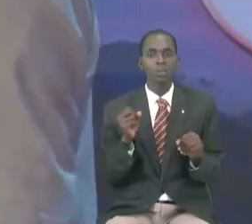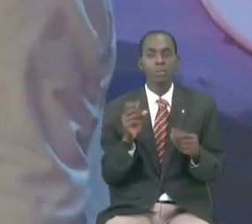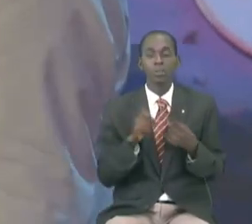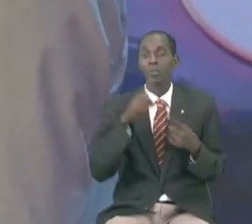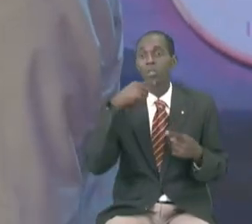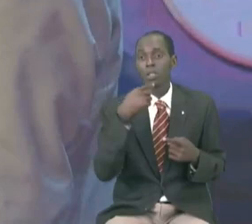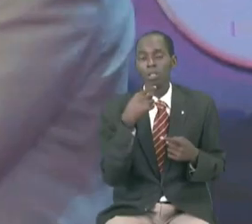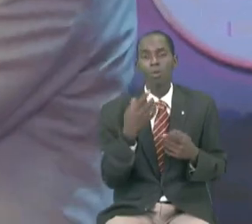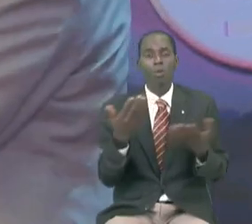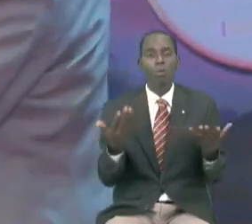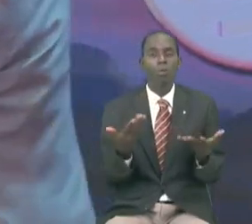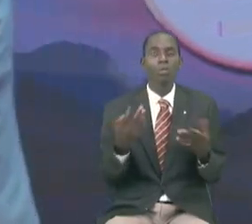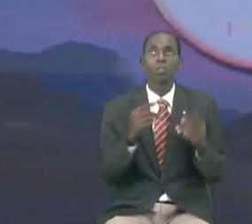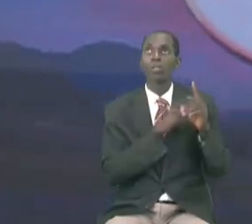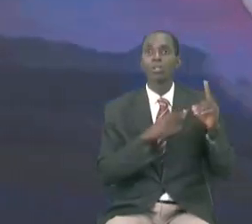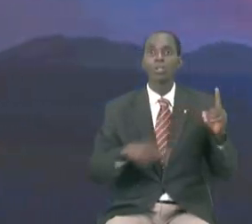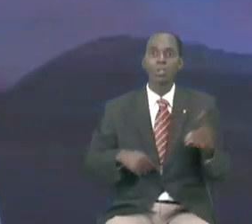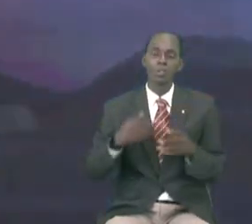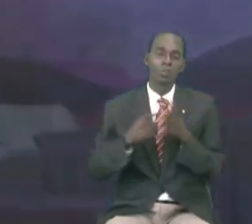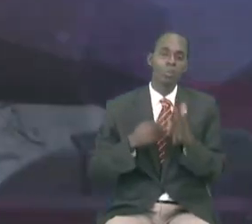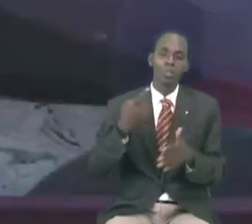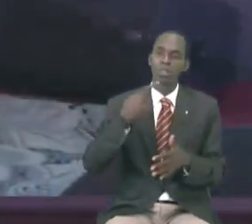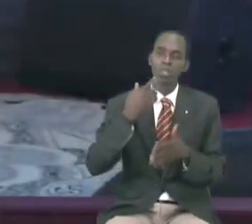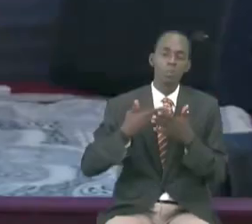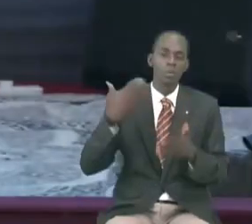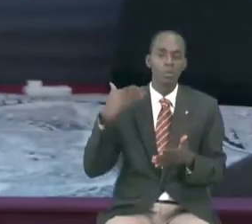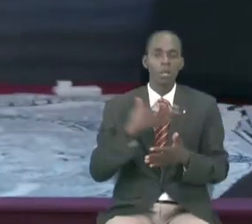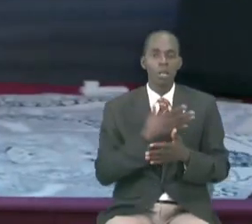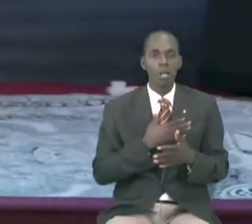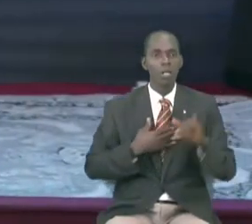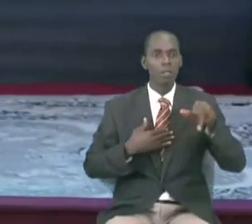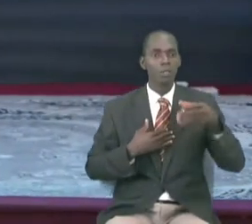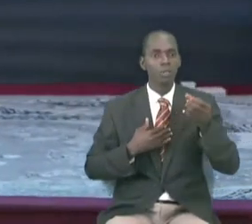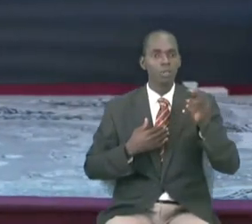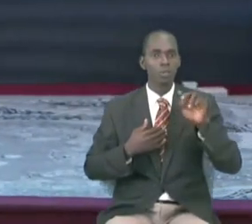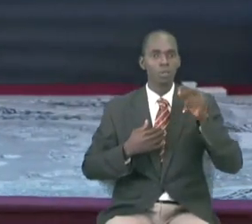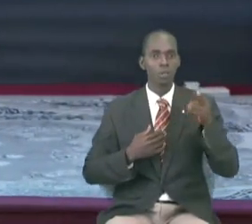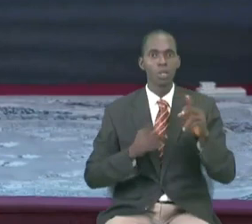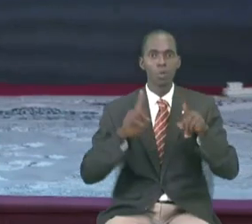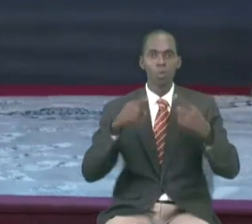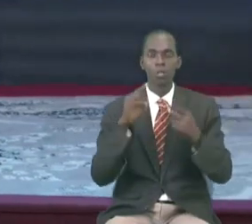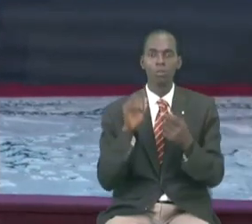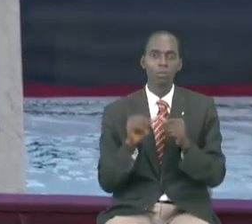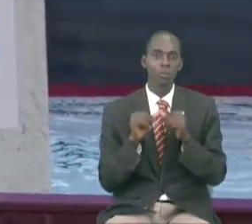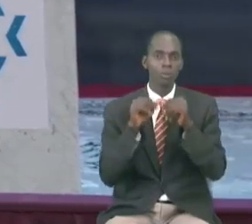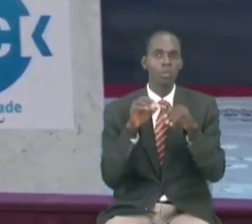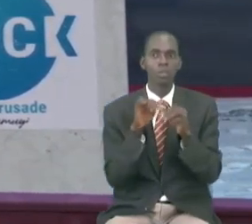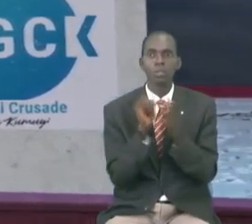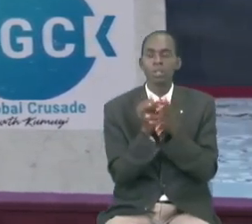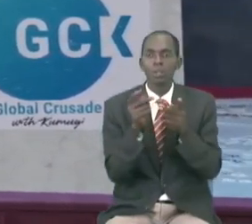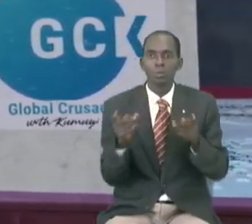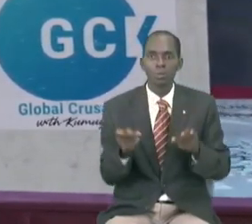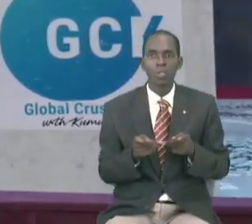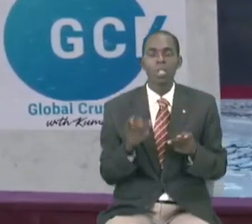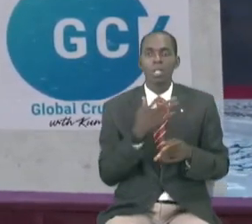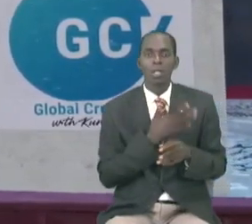place and said, yet 40 days and Nineveh shall be overthrown. That's what the Lord has given